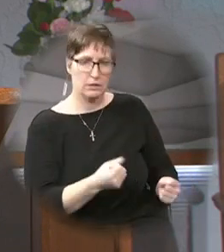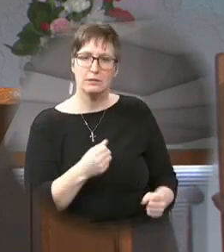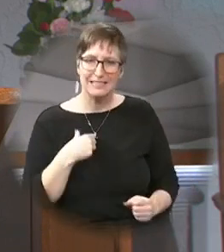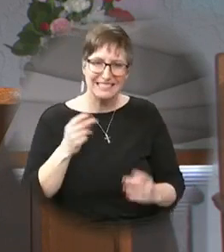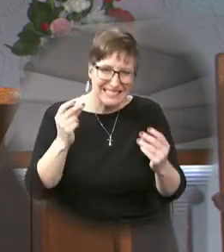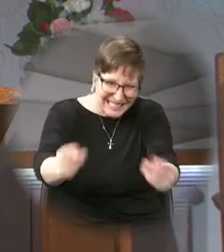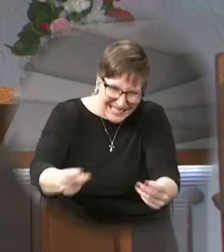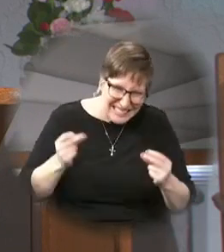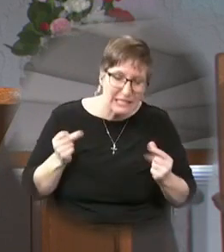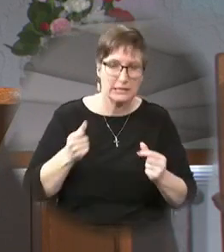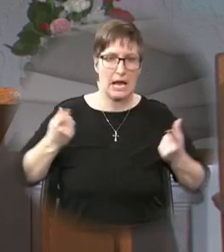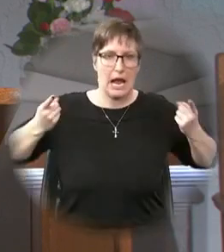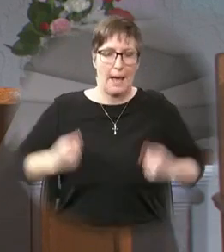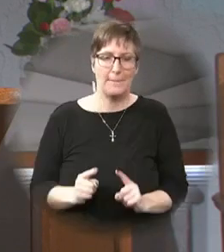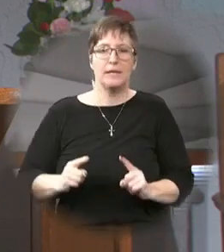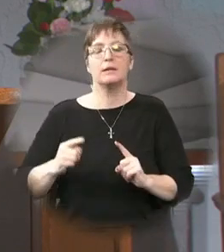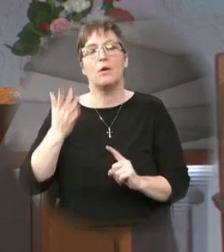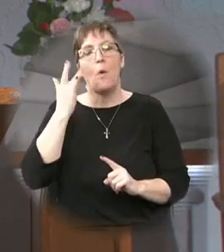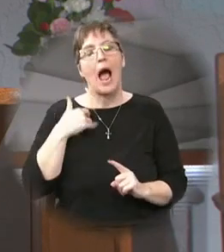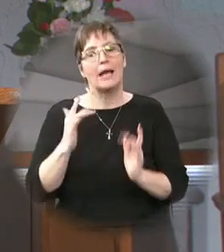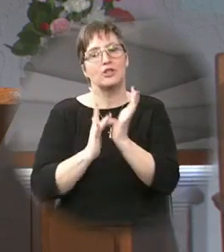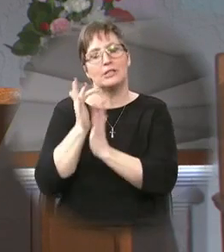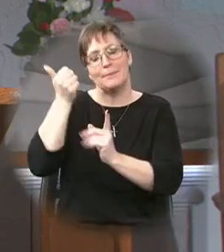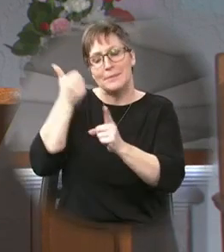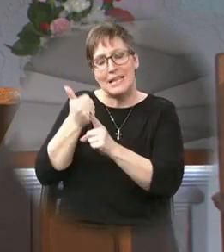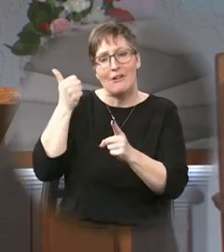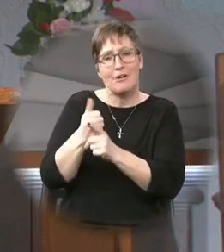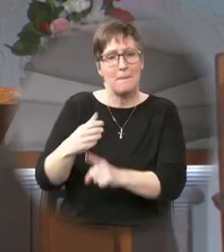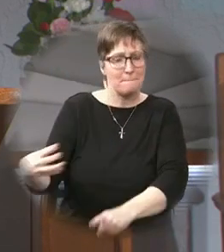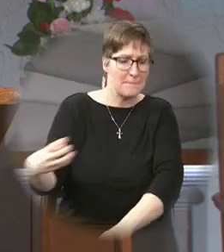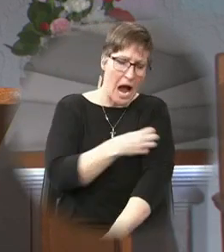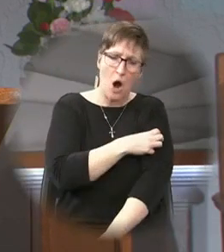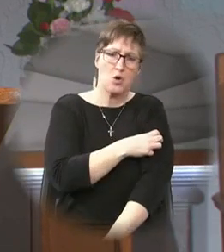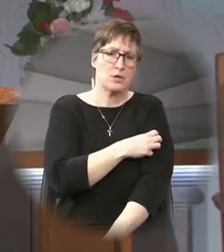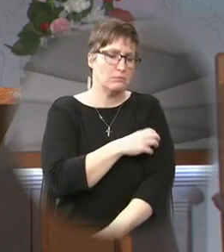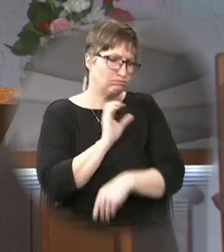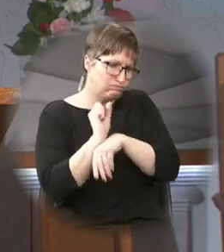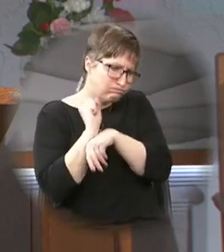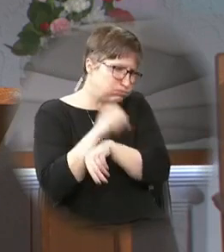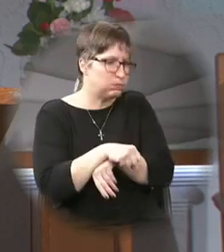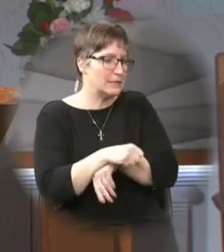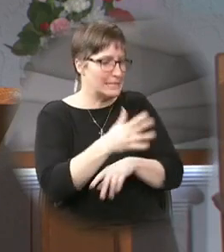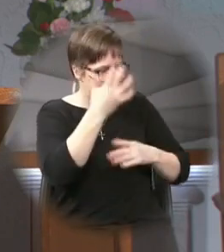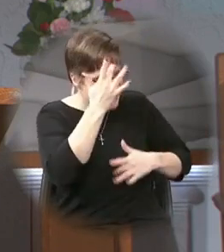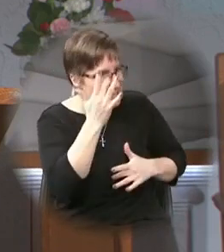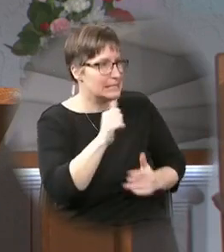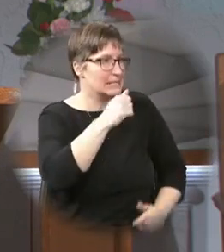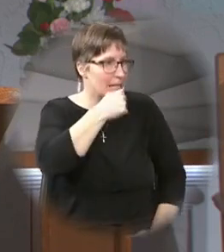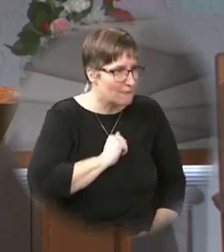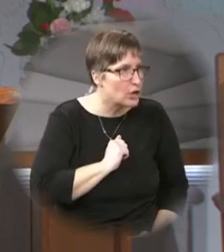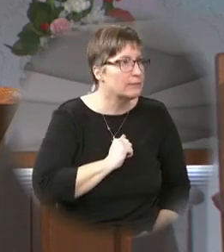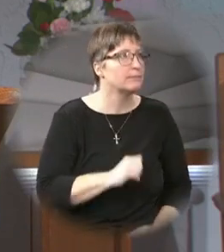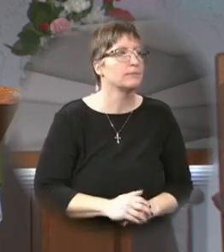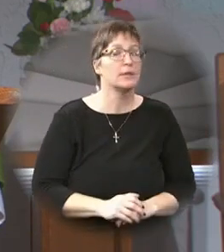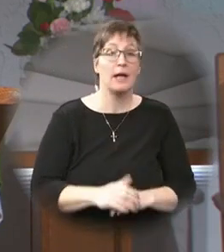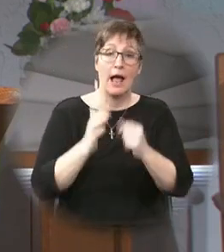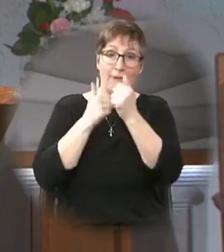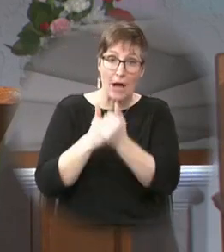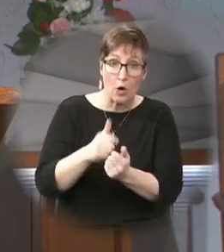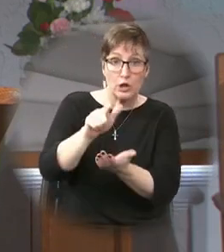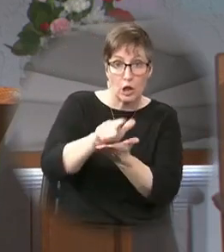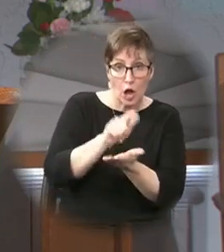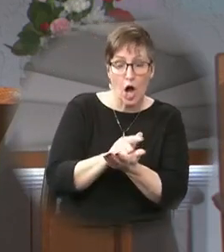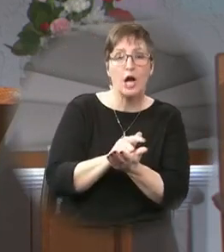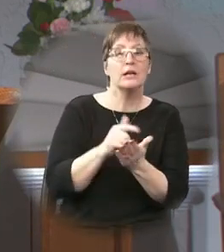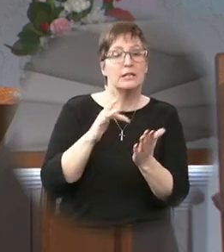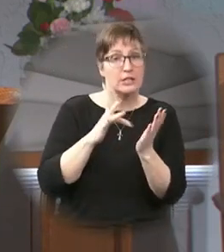instantly because he had complete power over sickness and suffering. Following the law, Jesus then